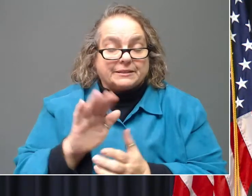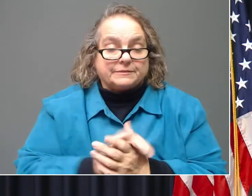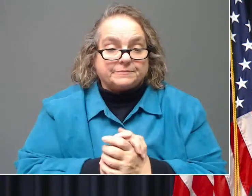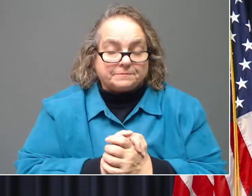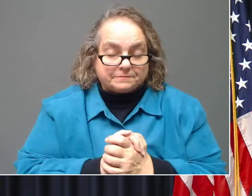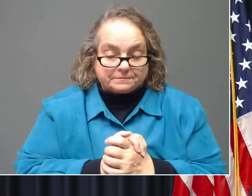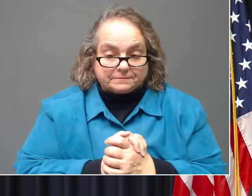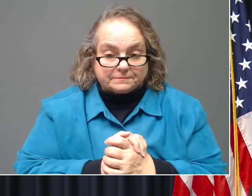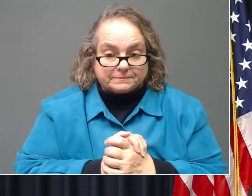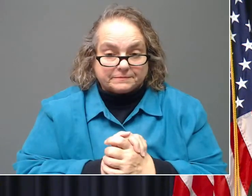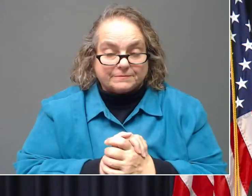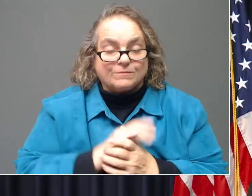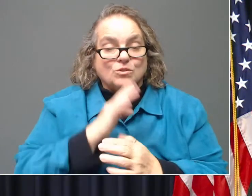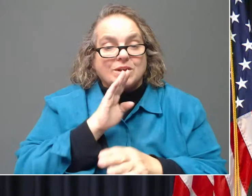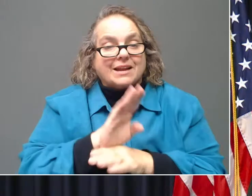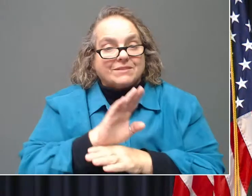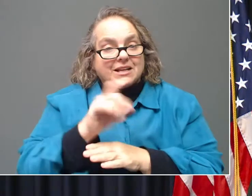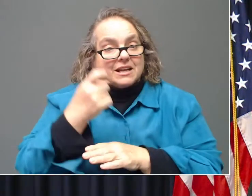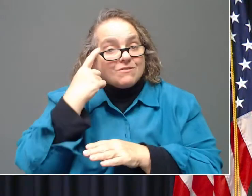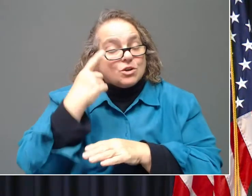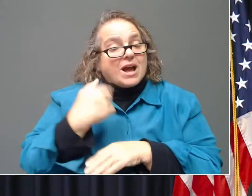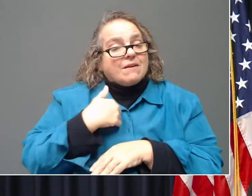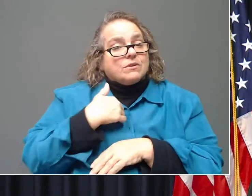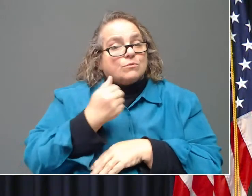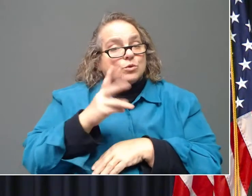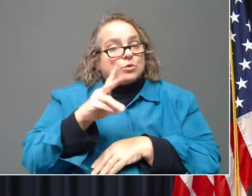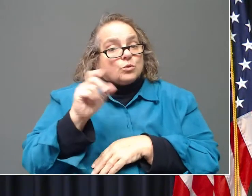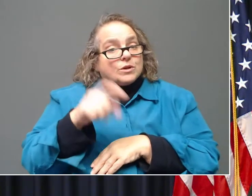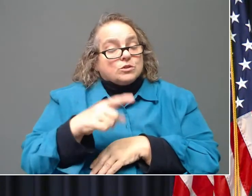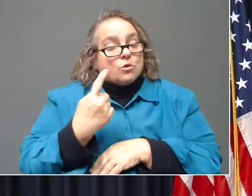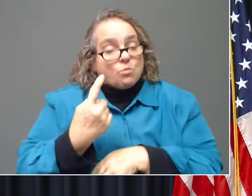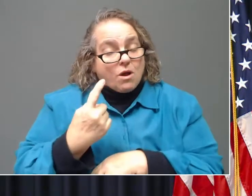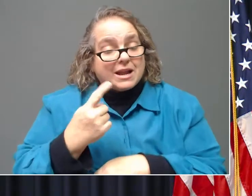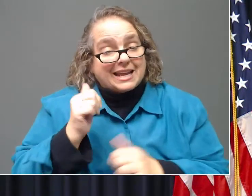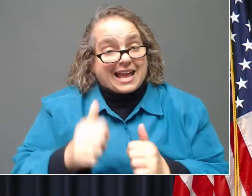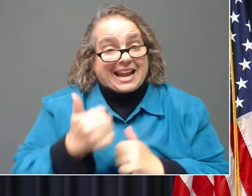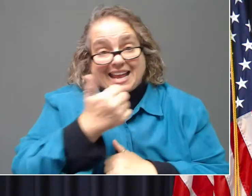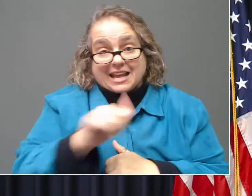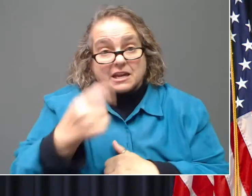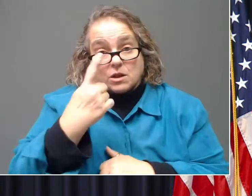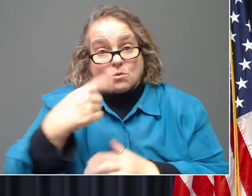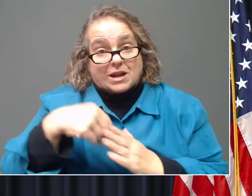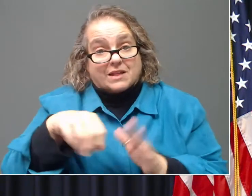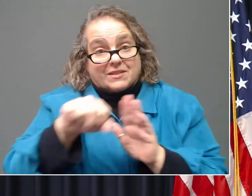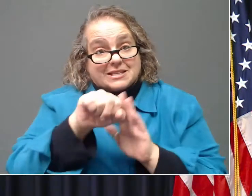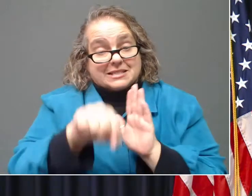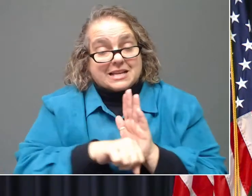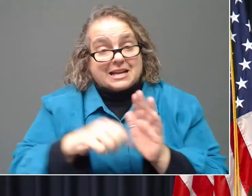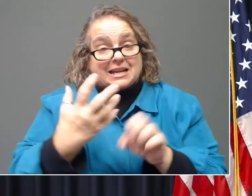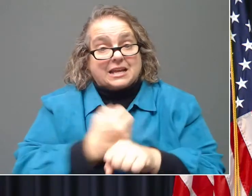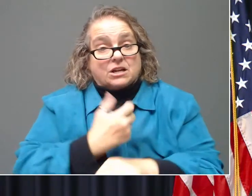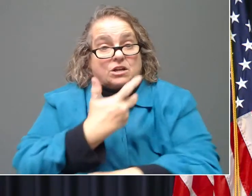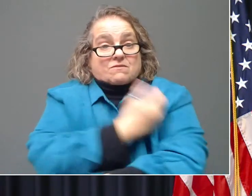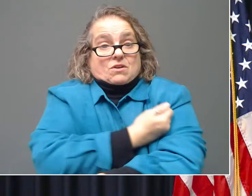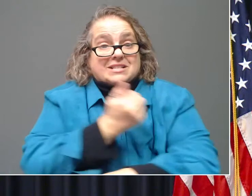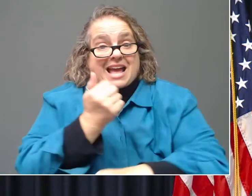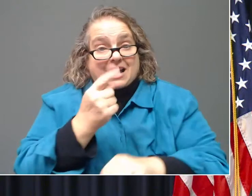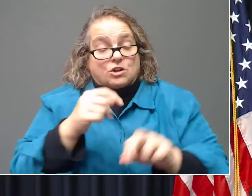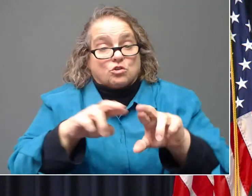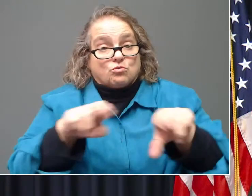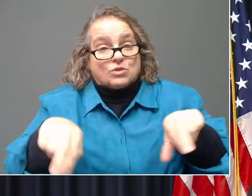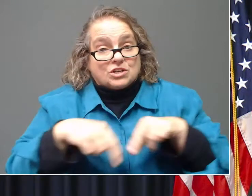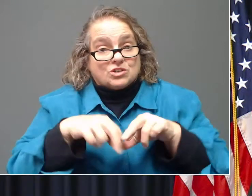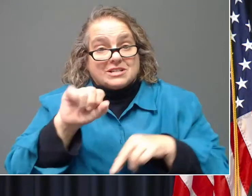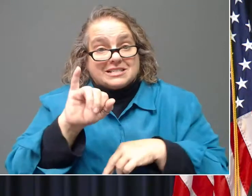Good evening, Governor. So I have a couple questions. One, can anyone in the state get vaccinated at these regional sites? For example, can someone